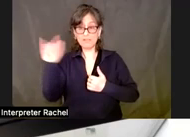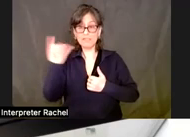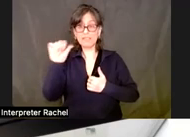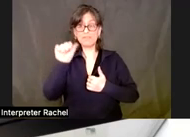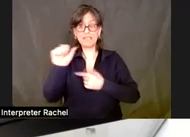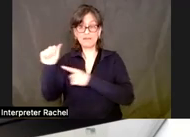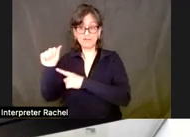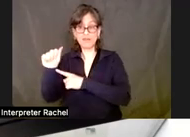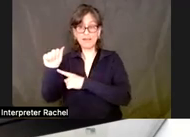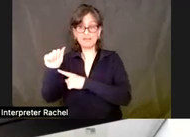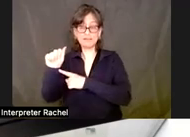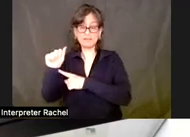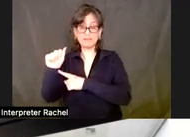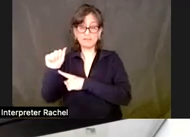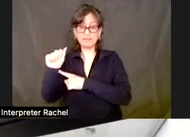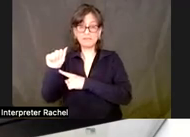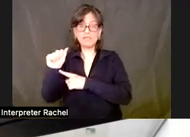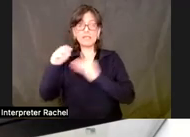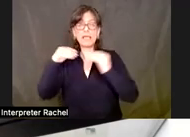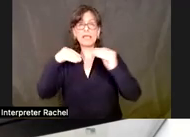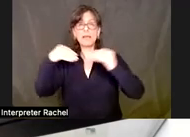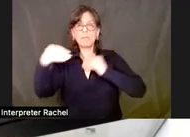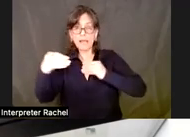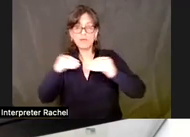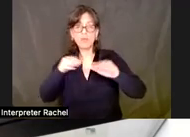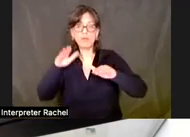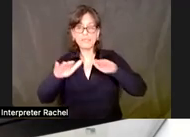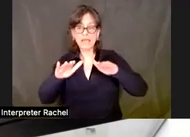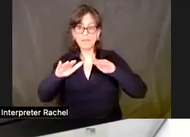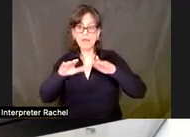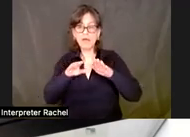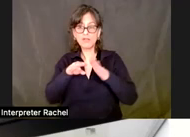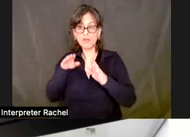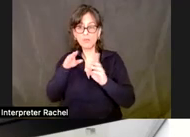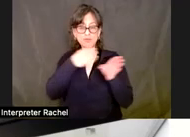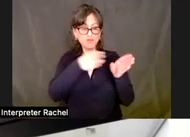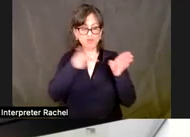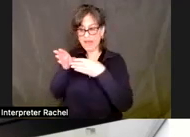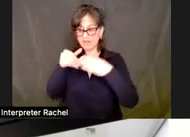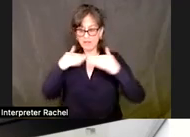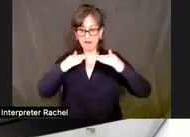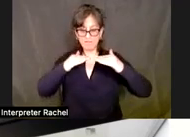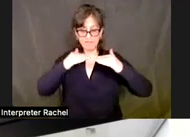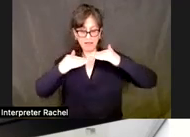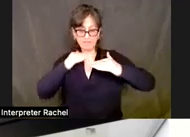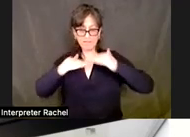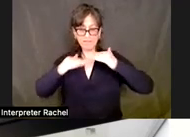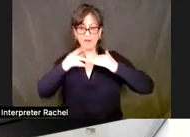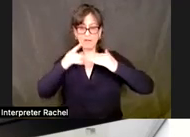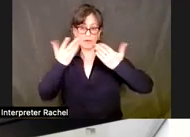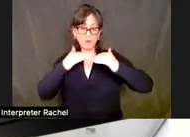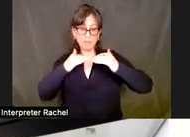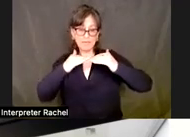system, bend or step. The orientation of the fault deviating from the overall direction of